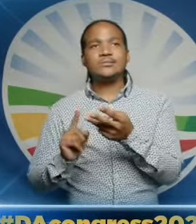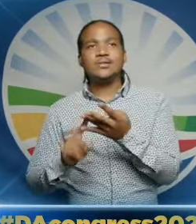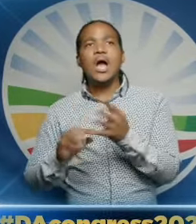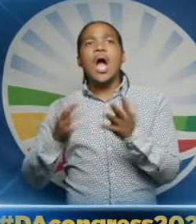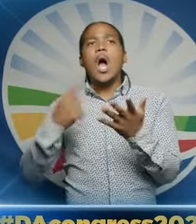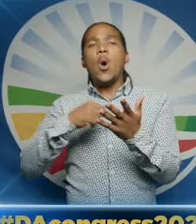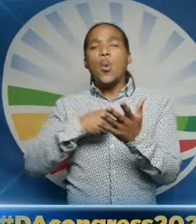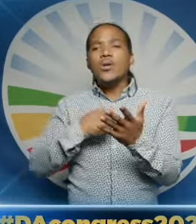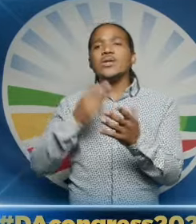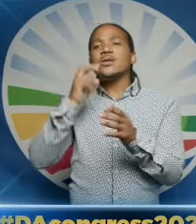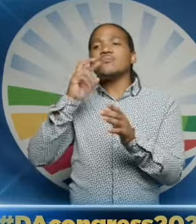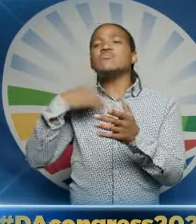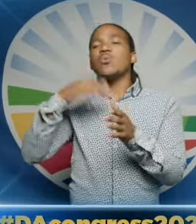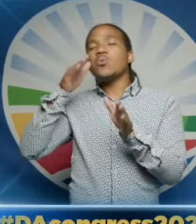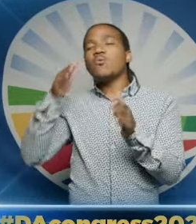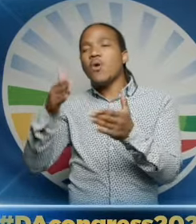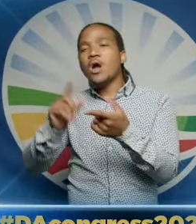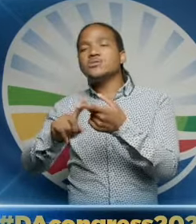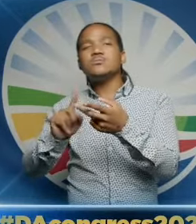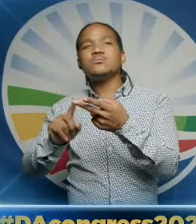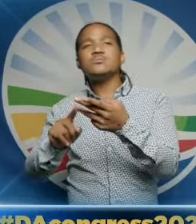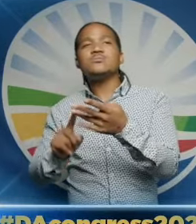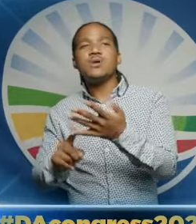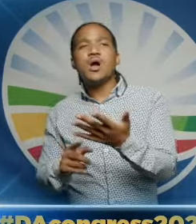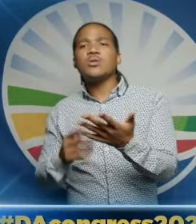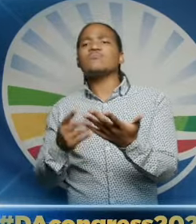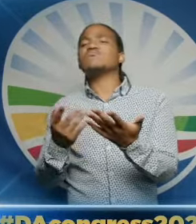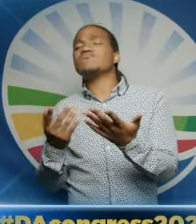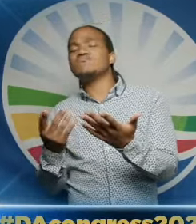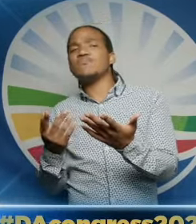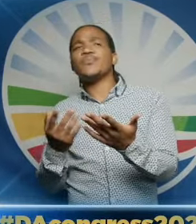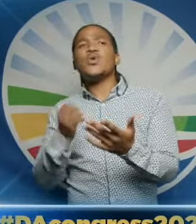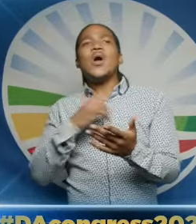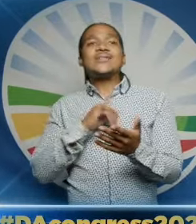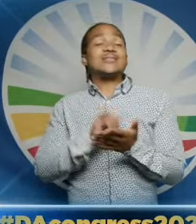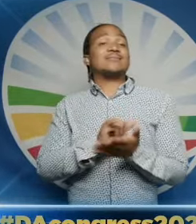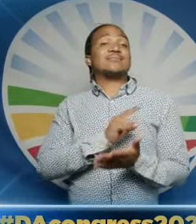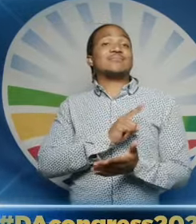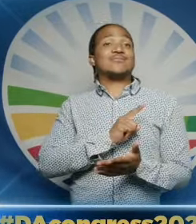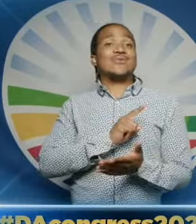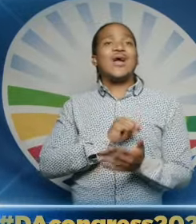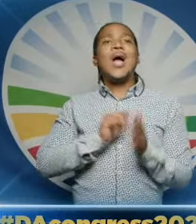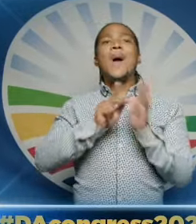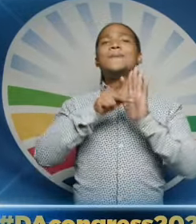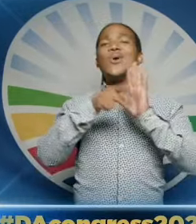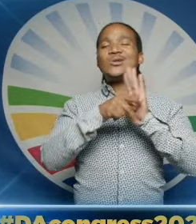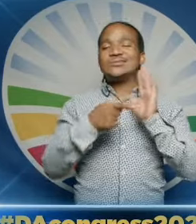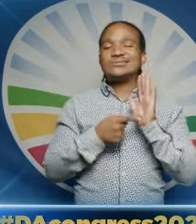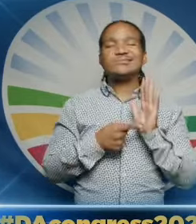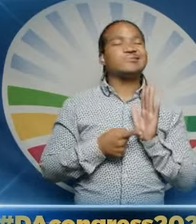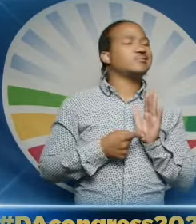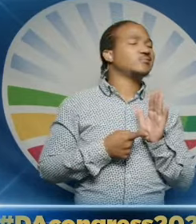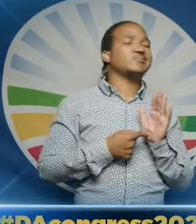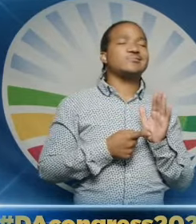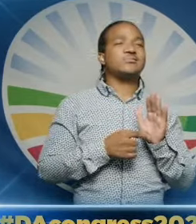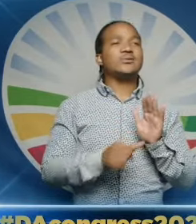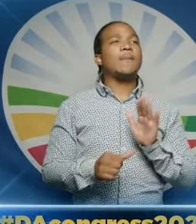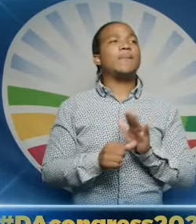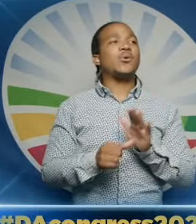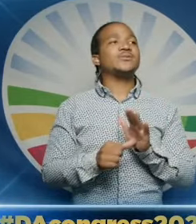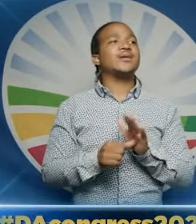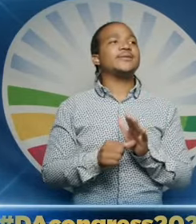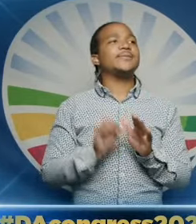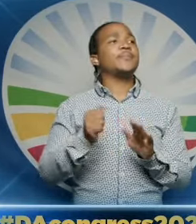would look at who needs empowerment and whatnot. And so that's why, for me, policy is very important. And earlier